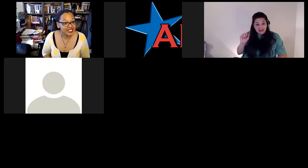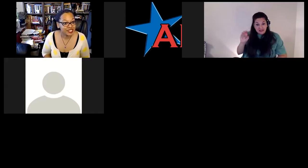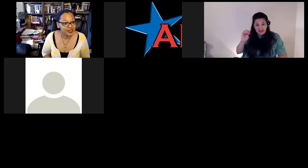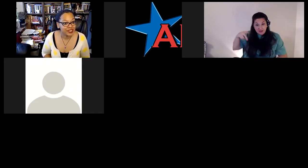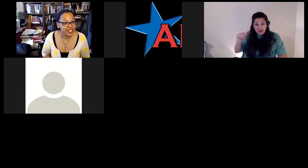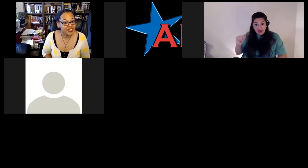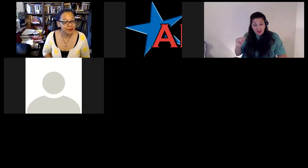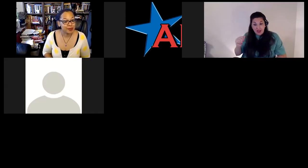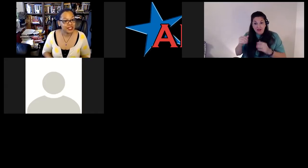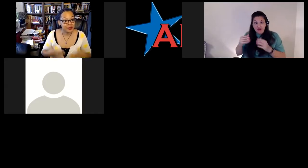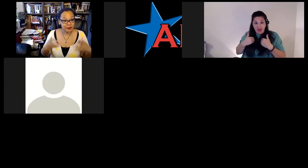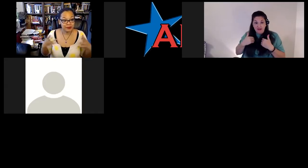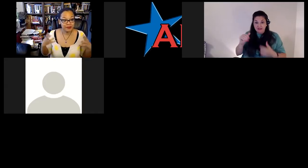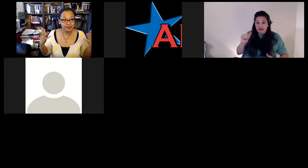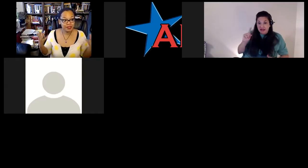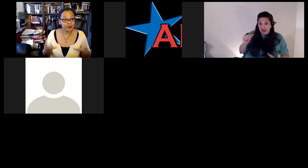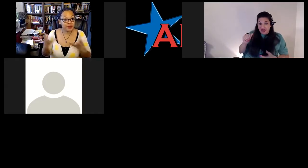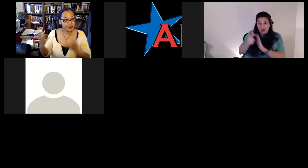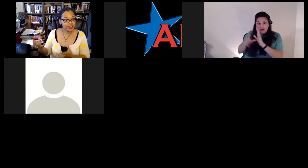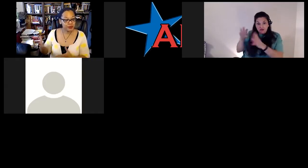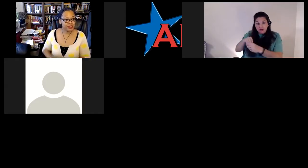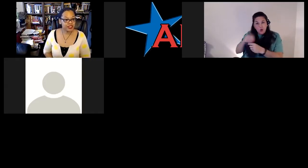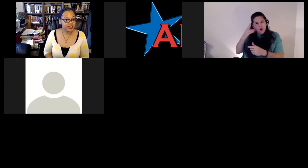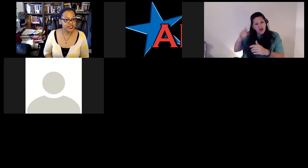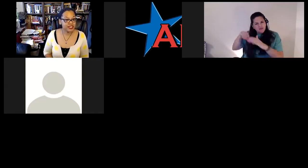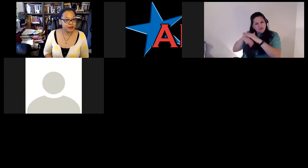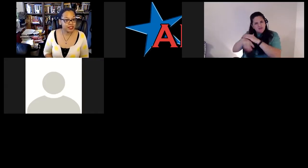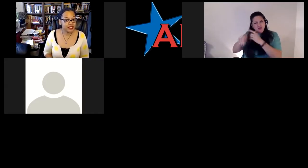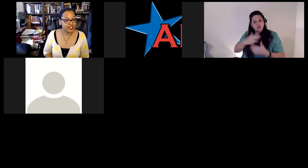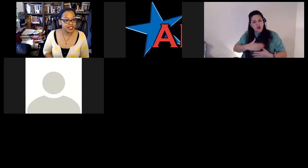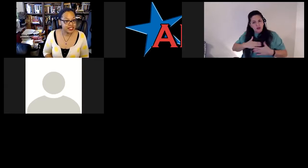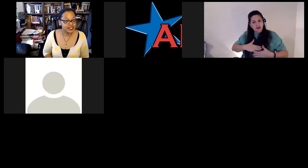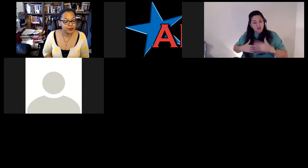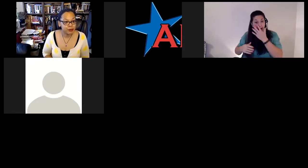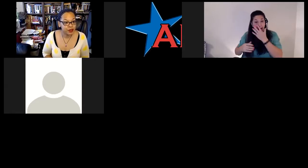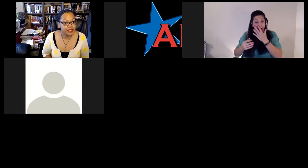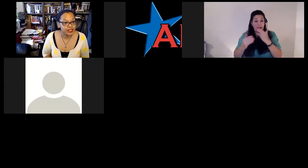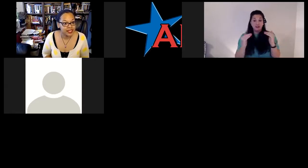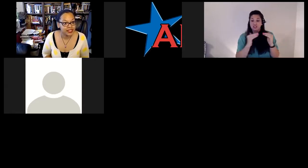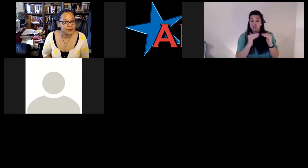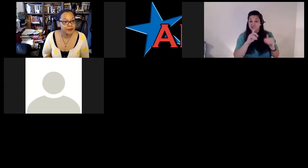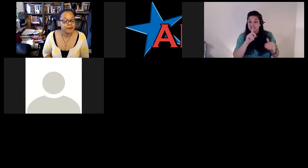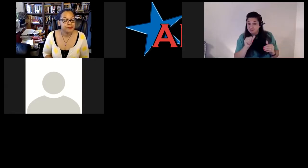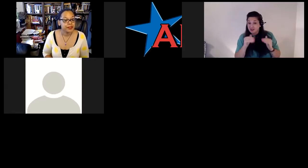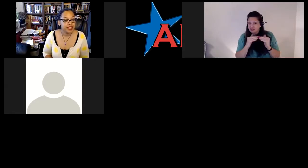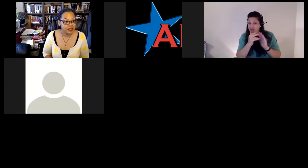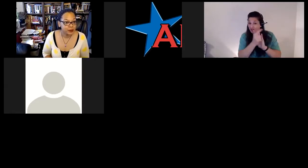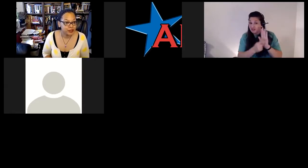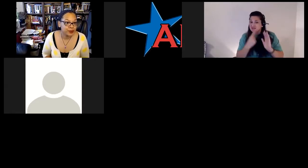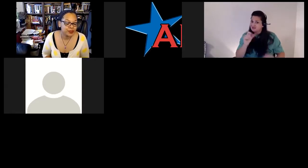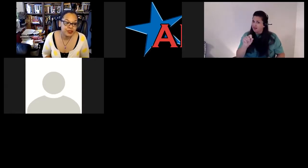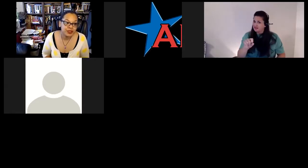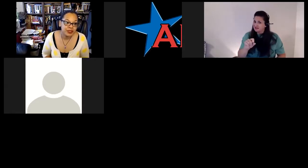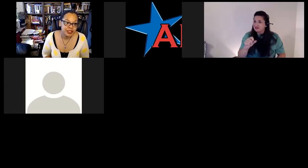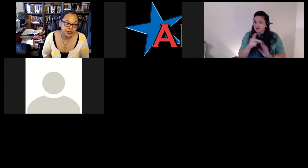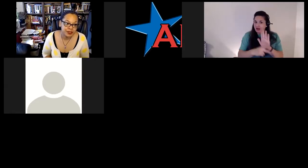access to recreation. But where disability justice comes in is like, yes, that's what the policy says. And that's what we're supposed